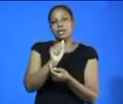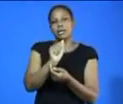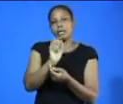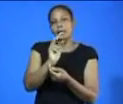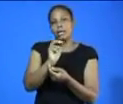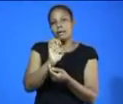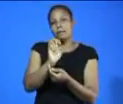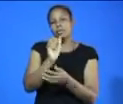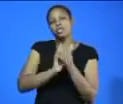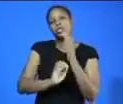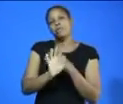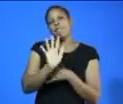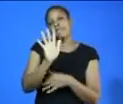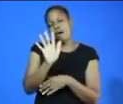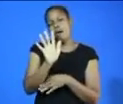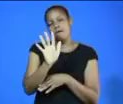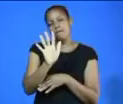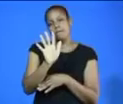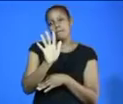the fifth chapter.